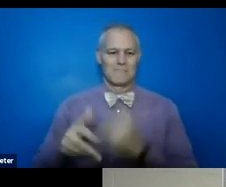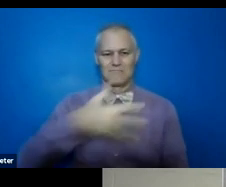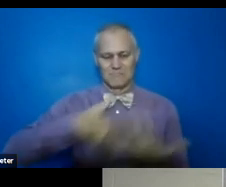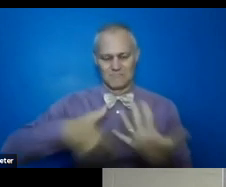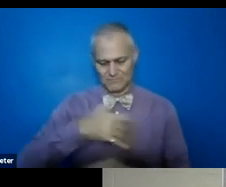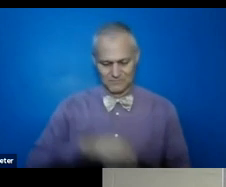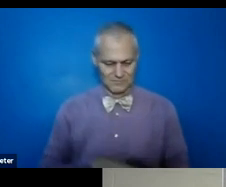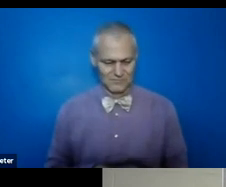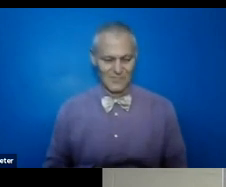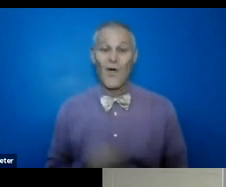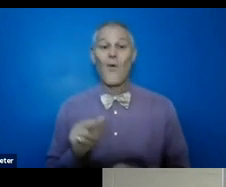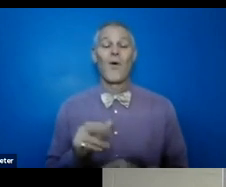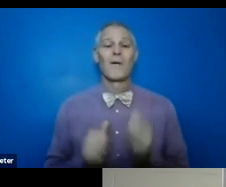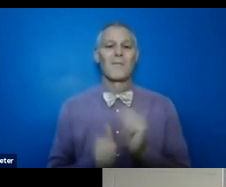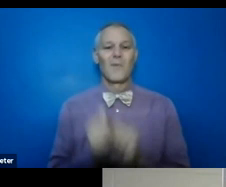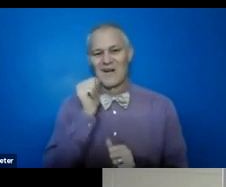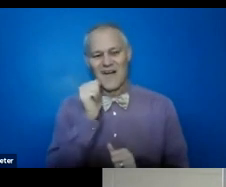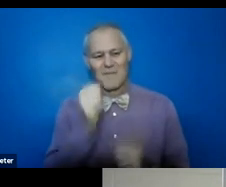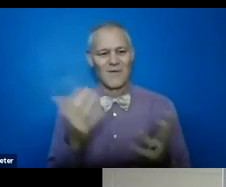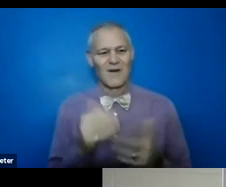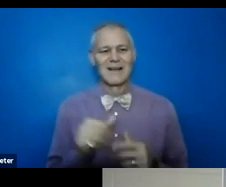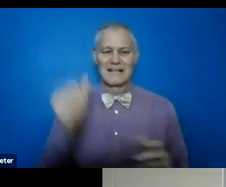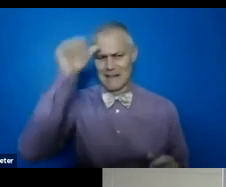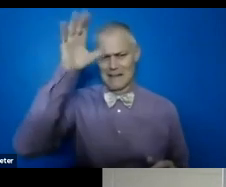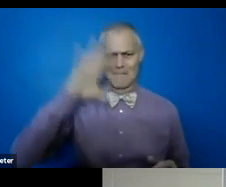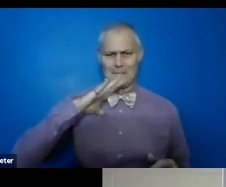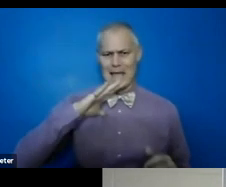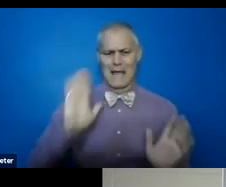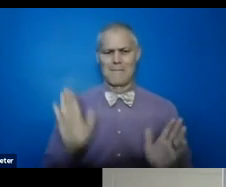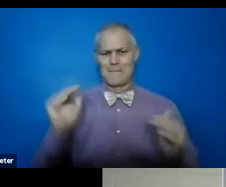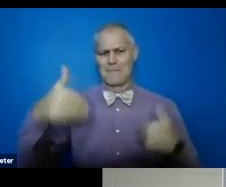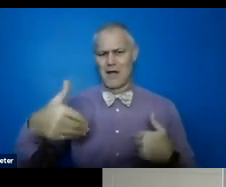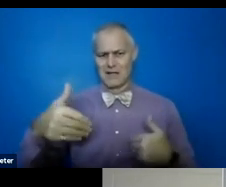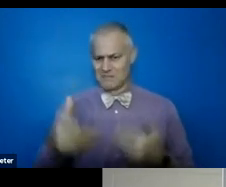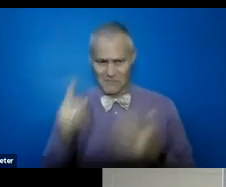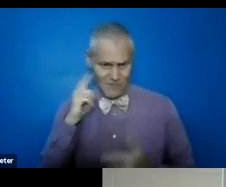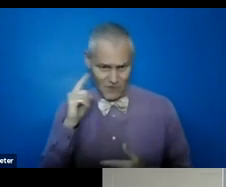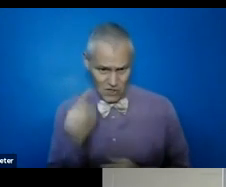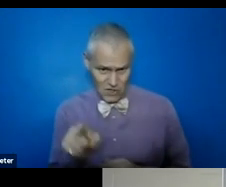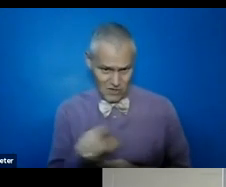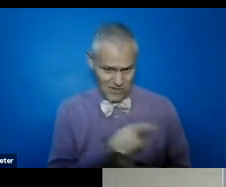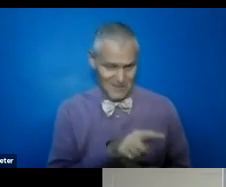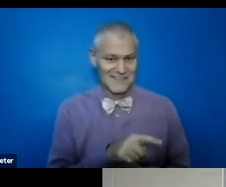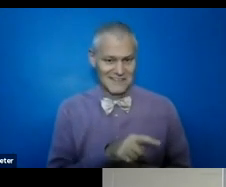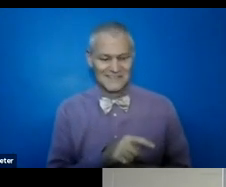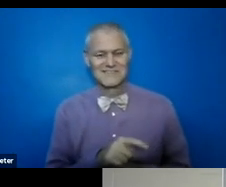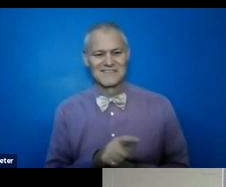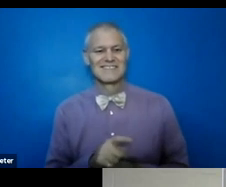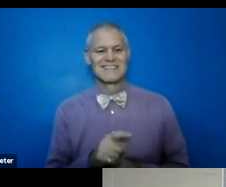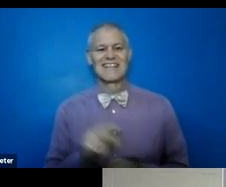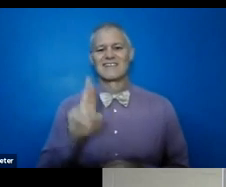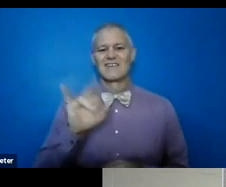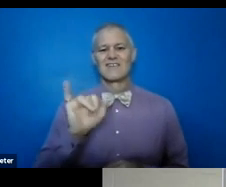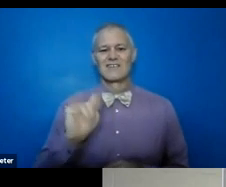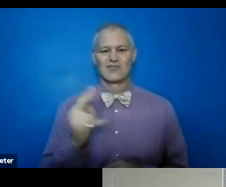even more common activity is called the man box. And I just wonder if anybody has heard of that before. And that's certainly what you heard Richie in the